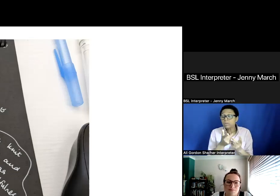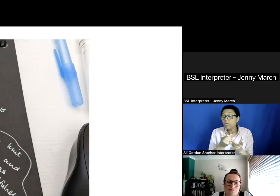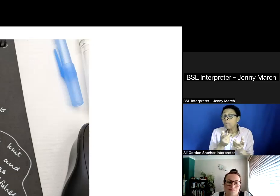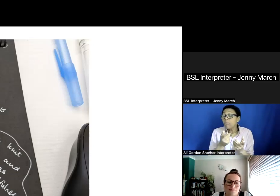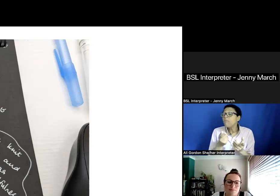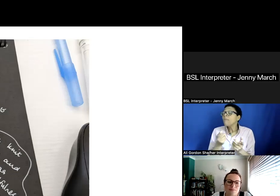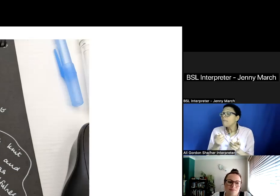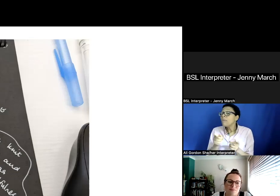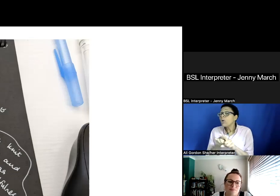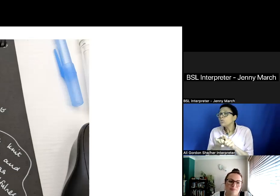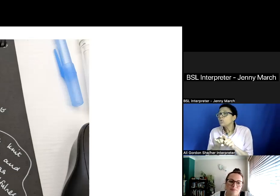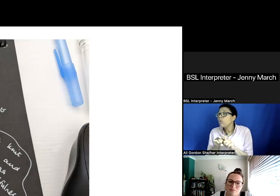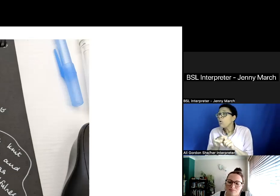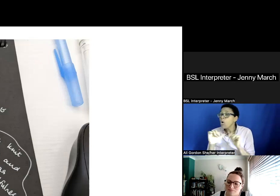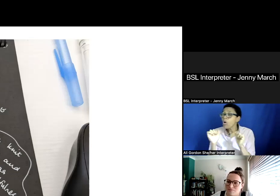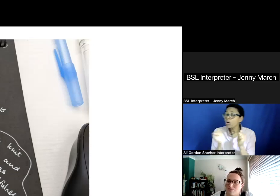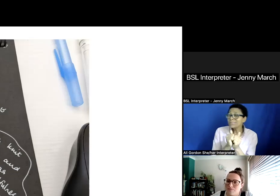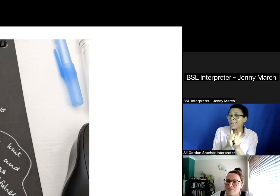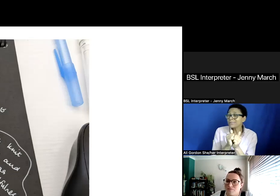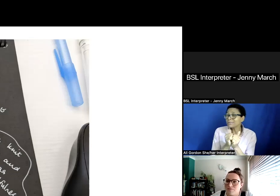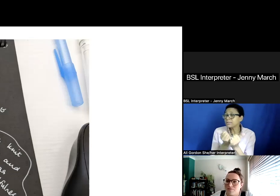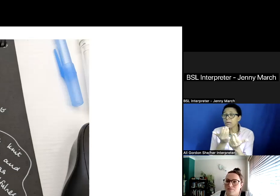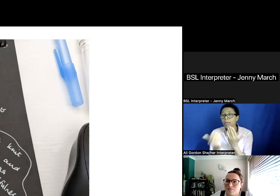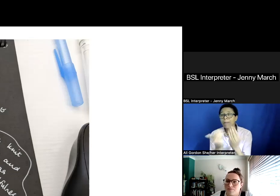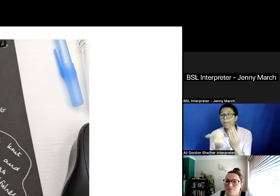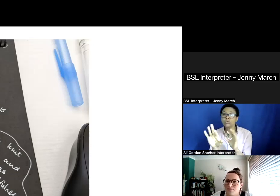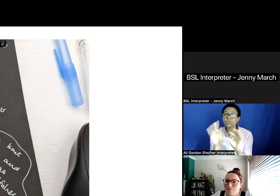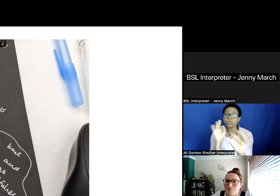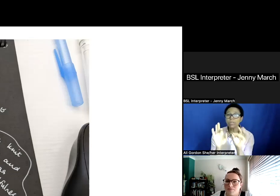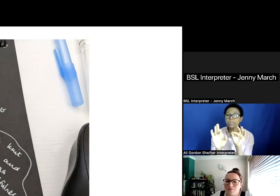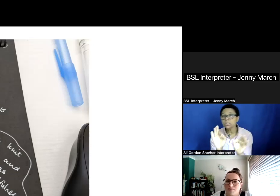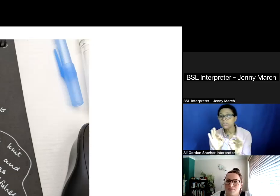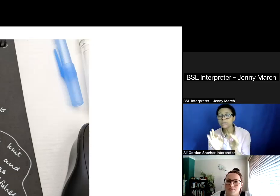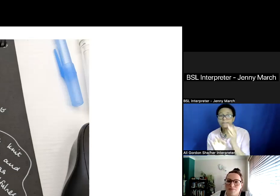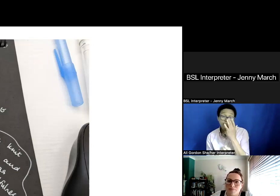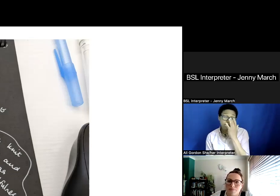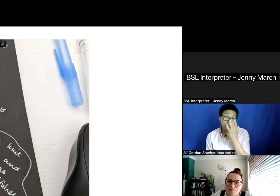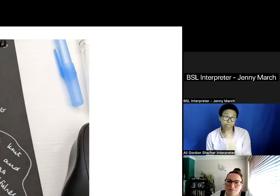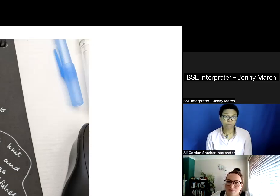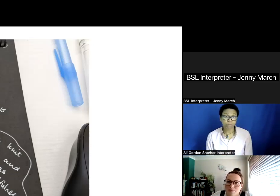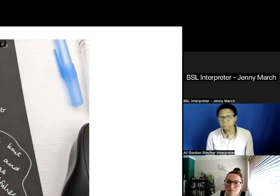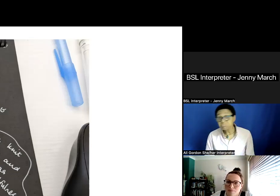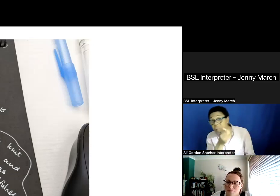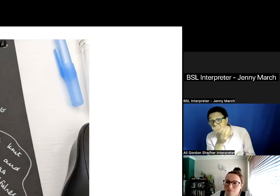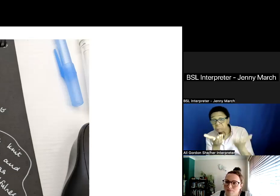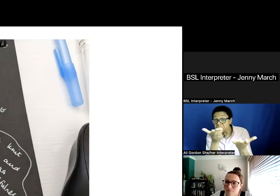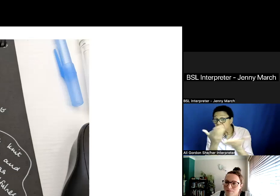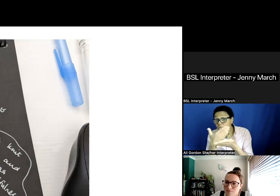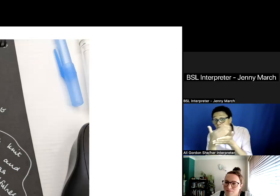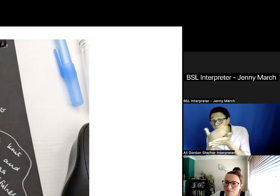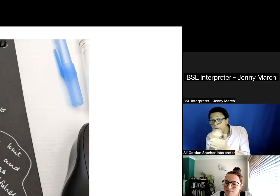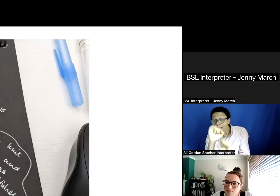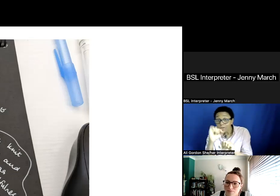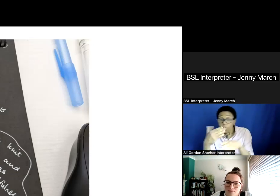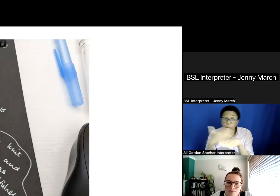anybody else has anything that they would like to share in terms of their doodles or